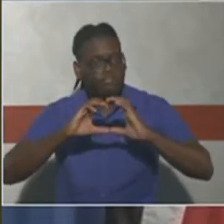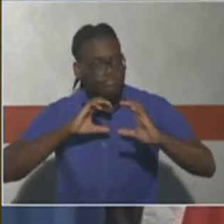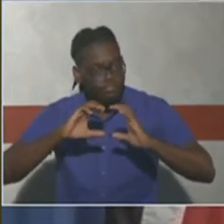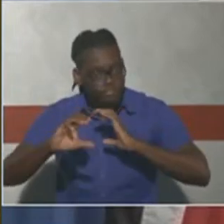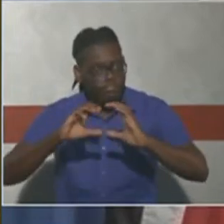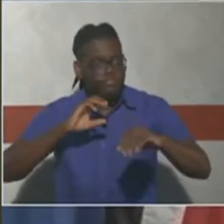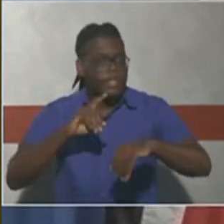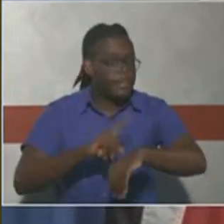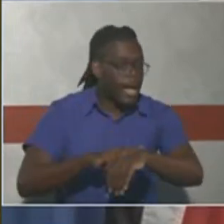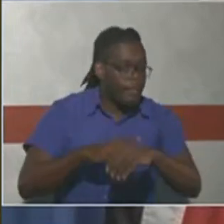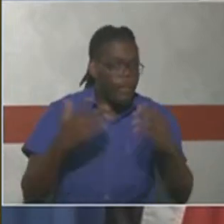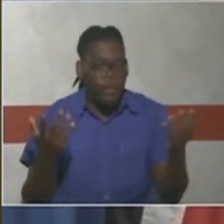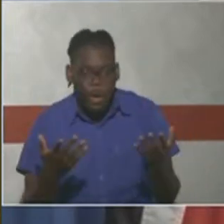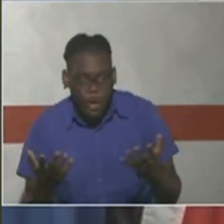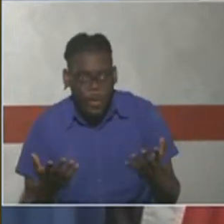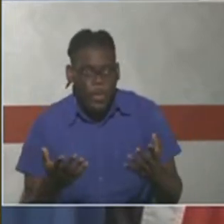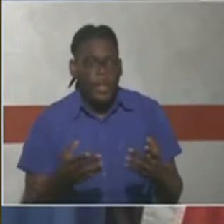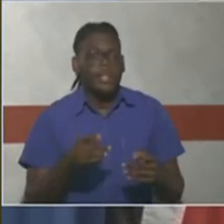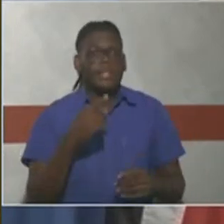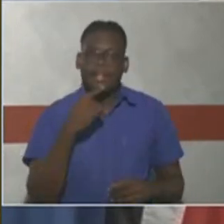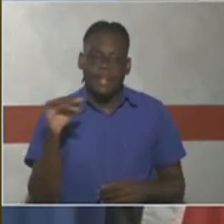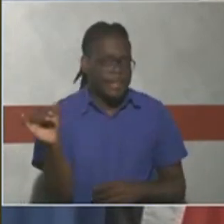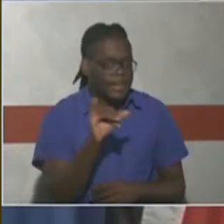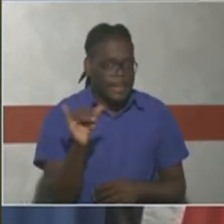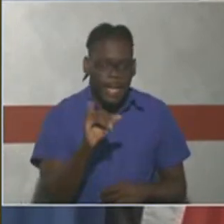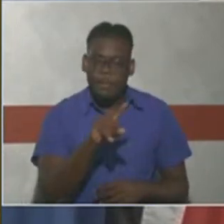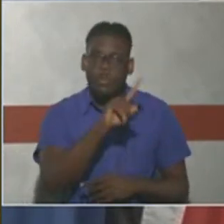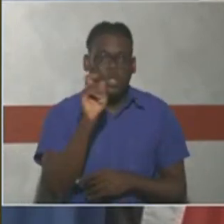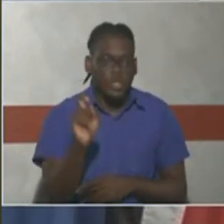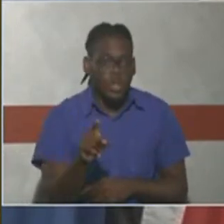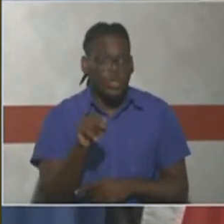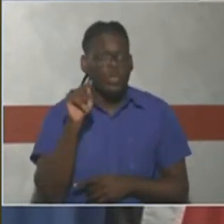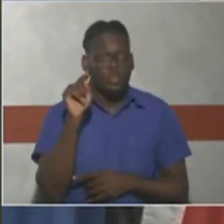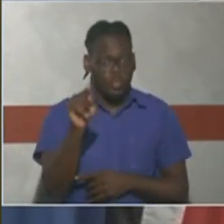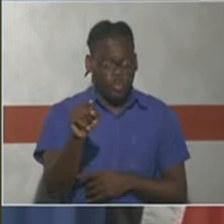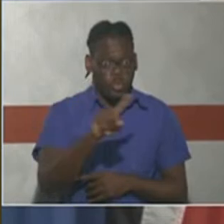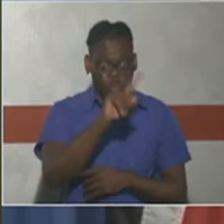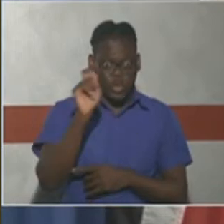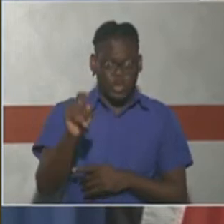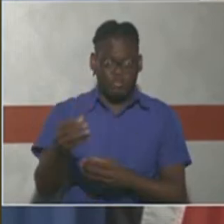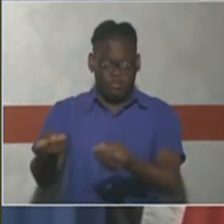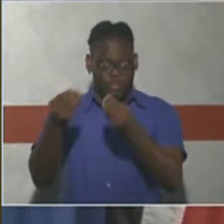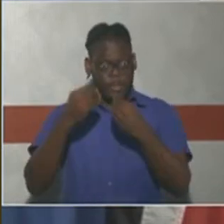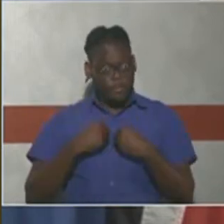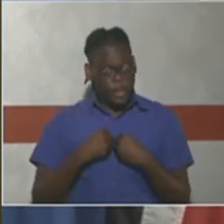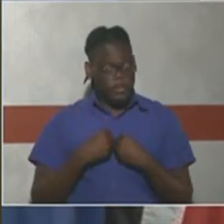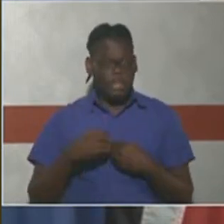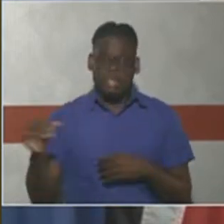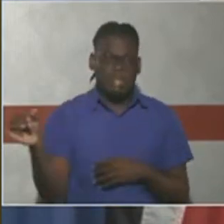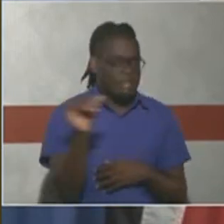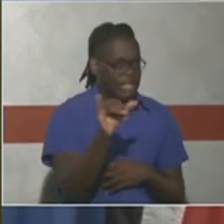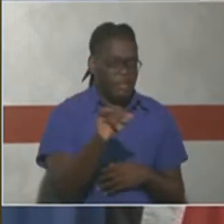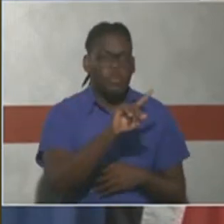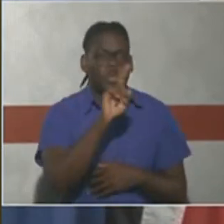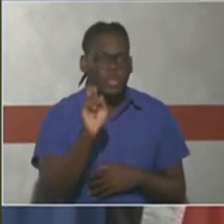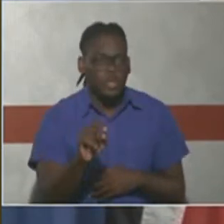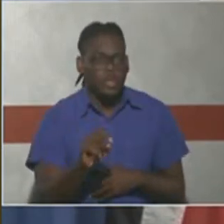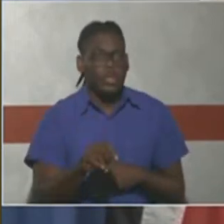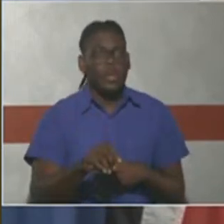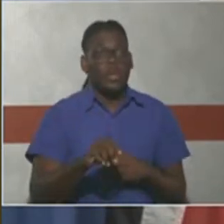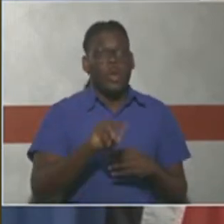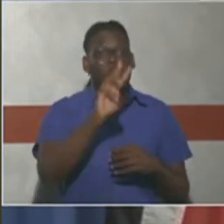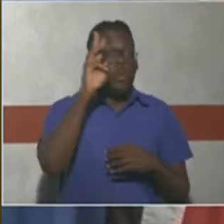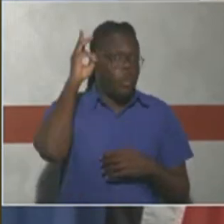by congressmen and women who had farming districts, who wanted fertilizer, and people who wanted to